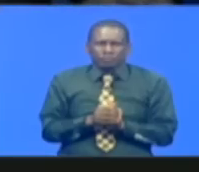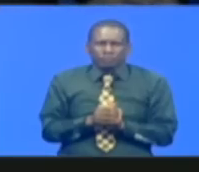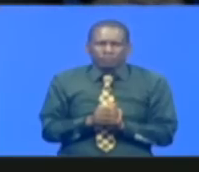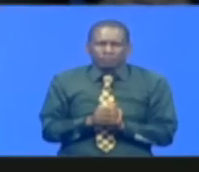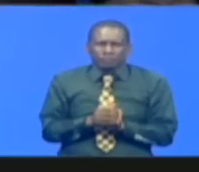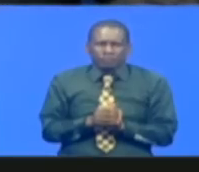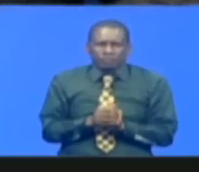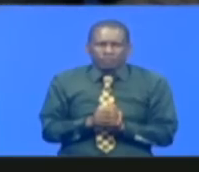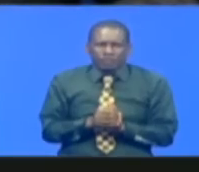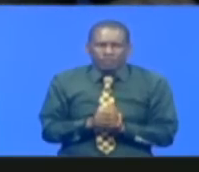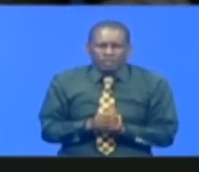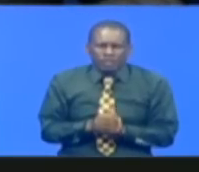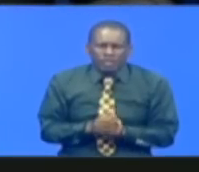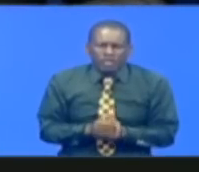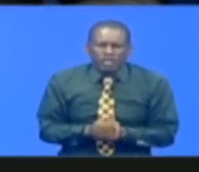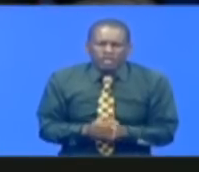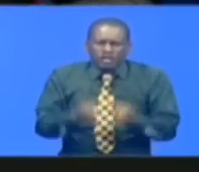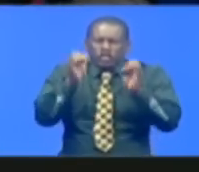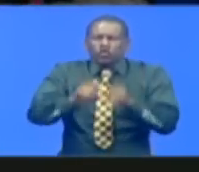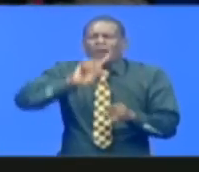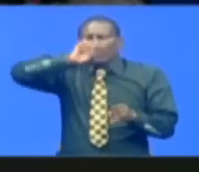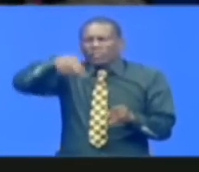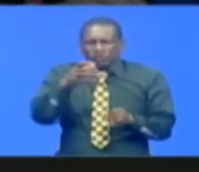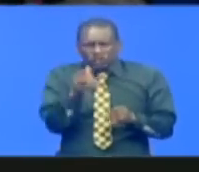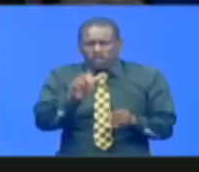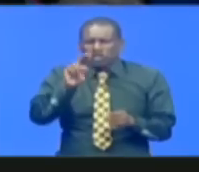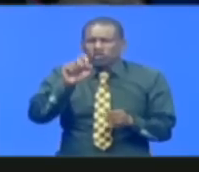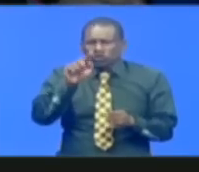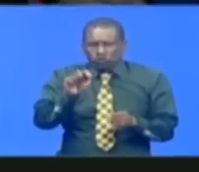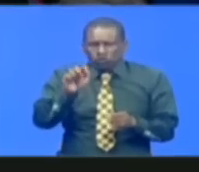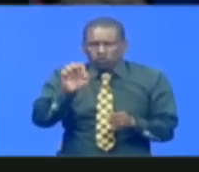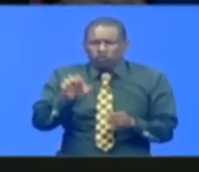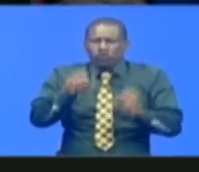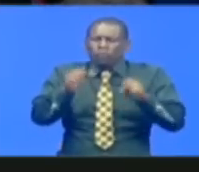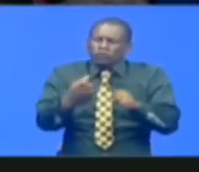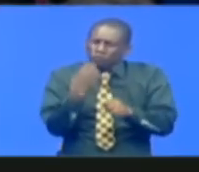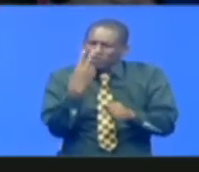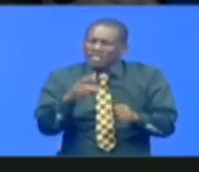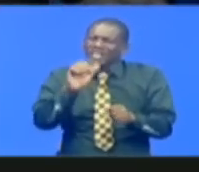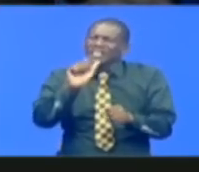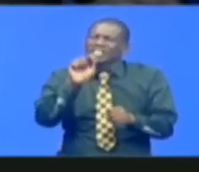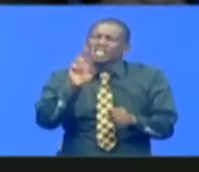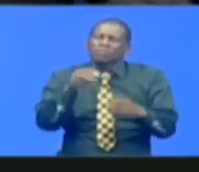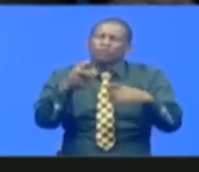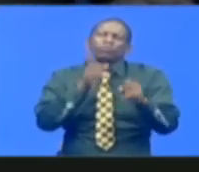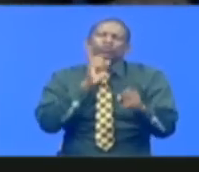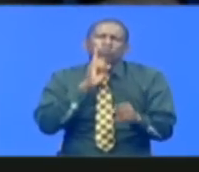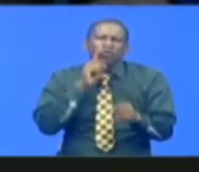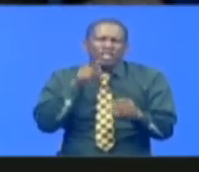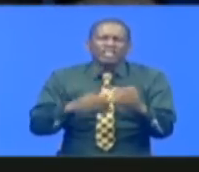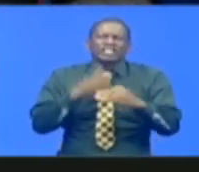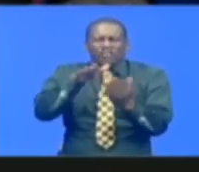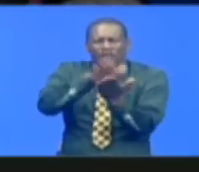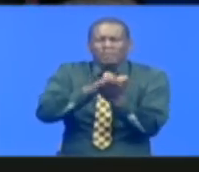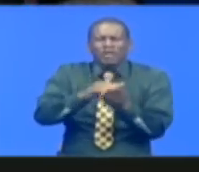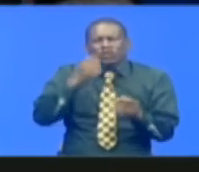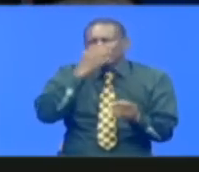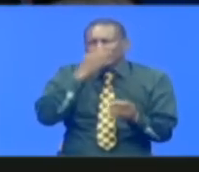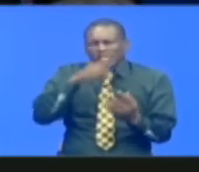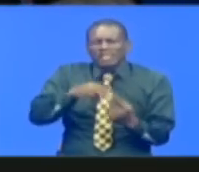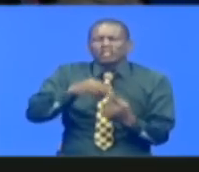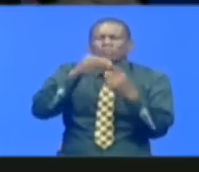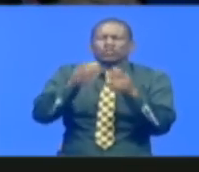The new generation 1,000 shillings notes could be available in your ATMs as soon as tomorrow. This comes as the Bank of Tanzania, in a special